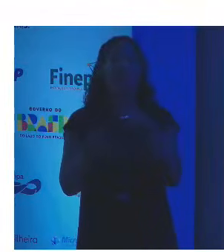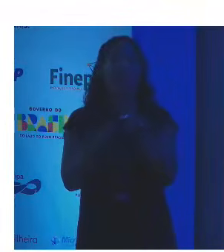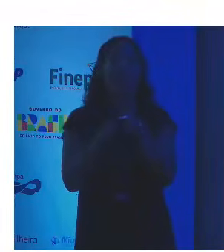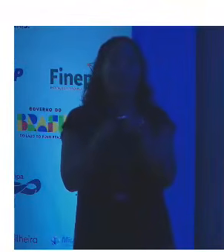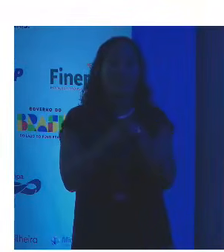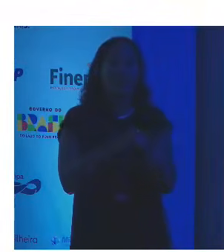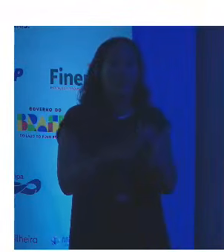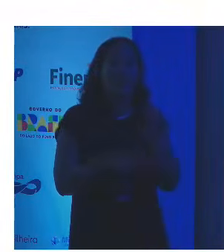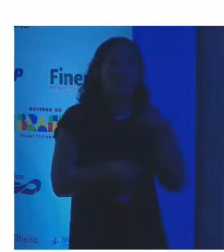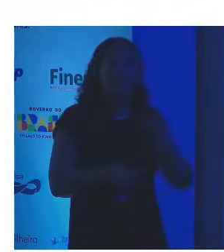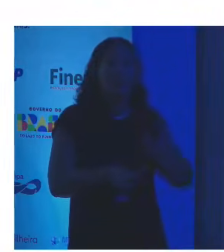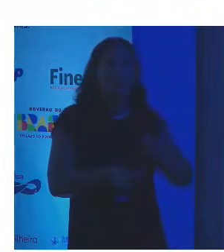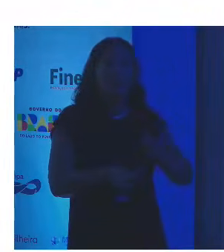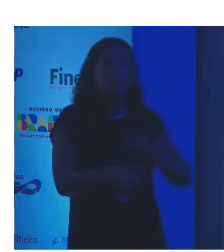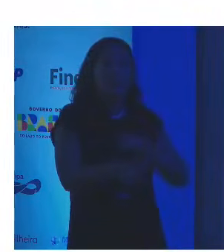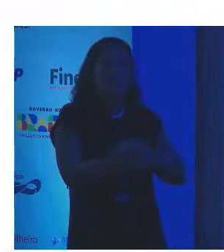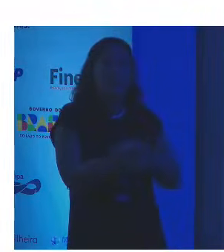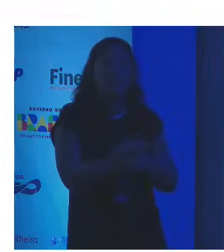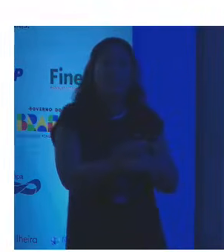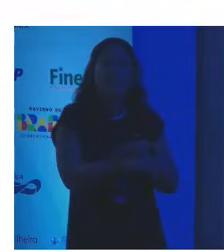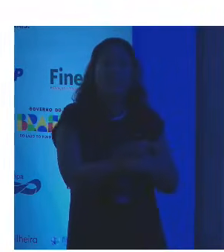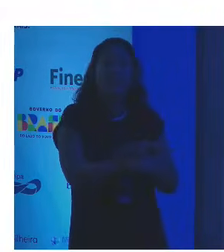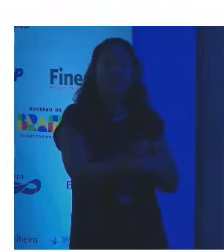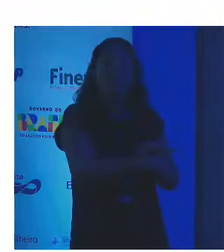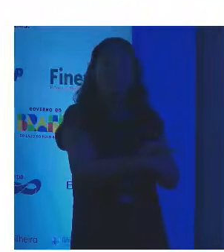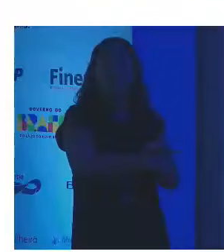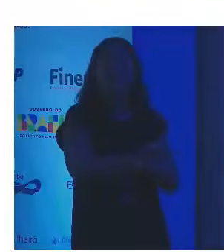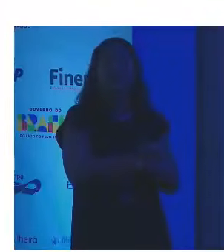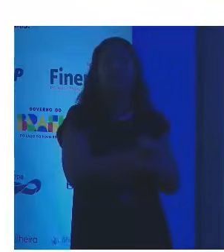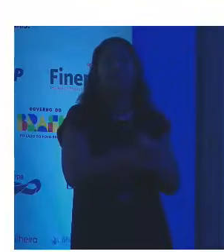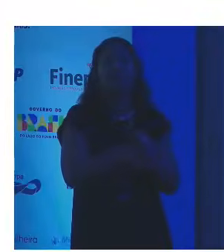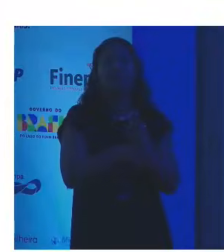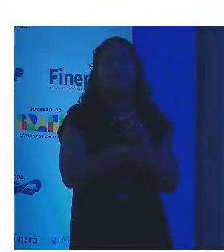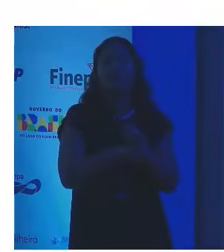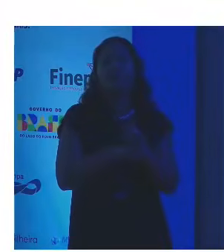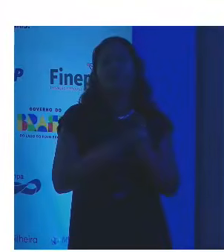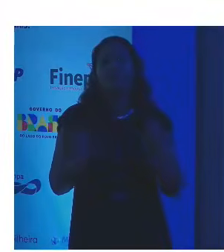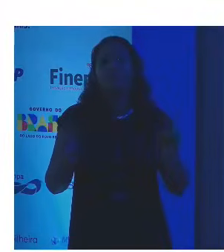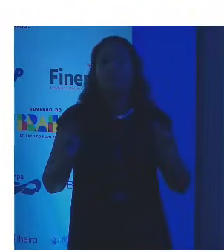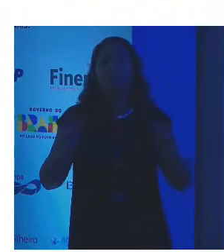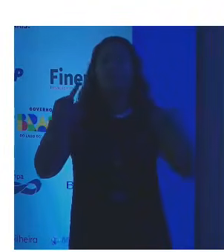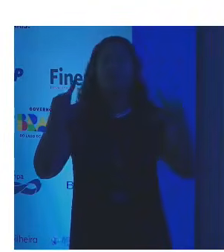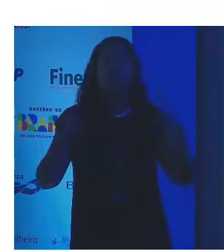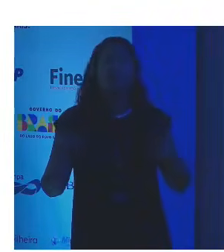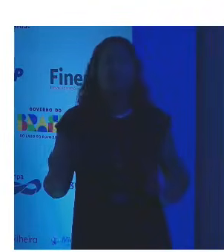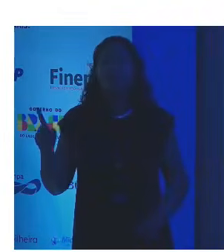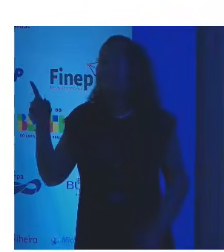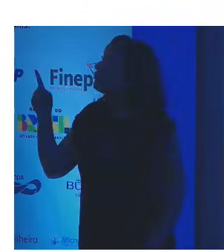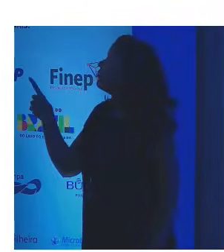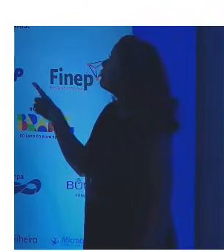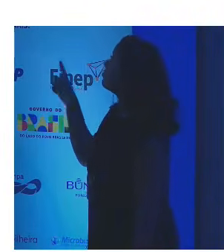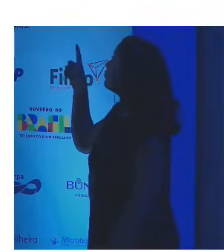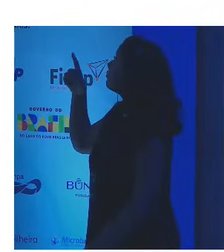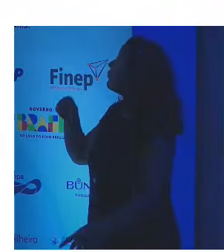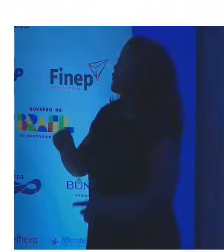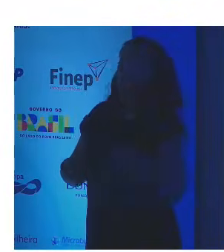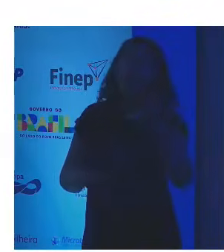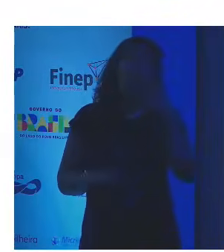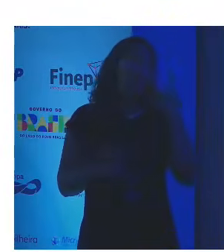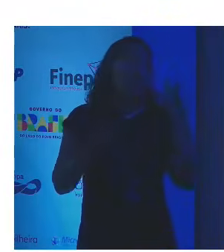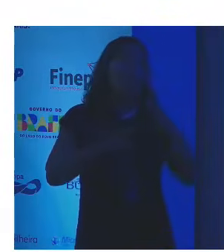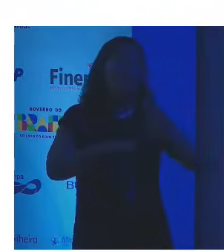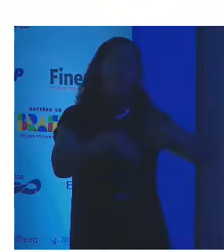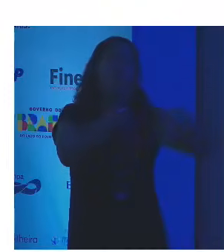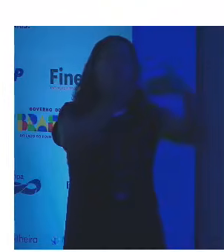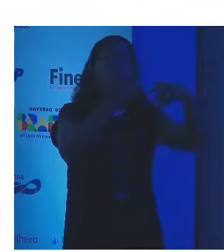fish. You ban the fish on month June or July, and you see how the evolution is 80% of reduction